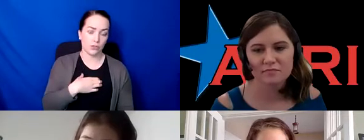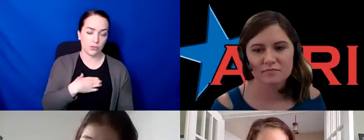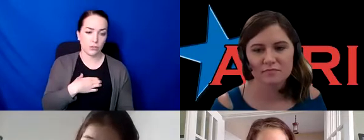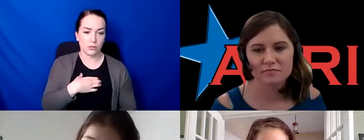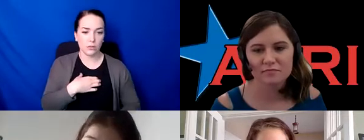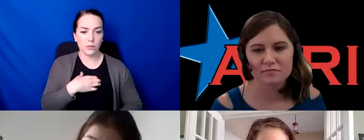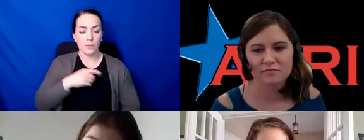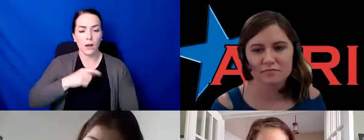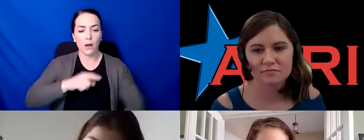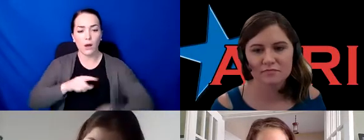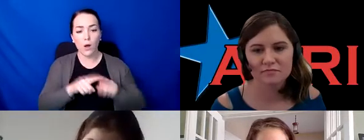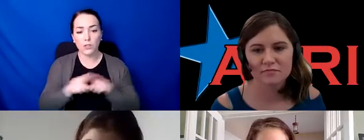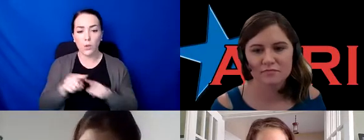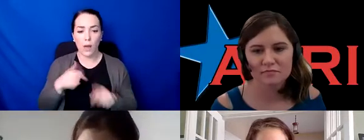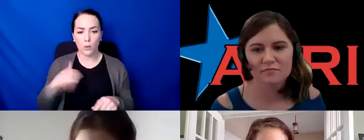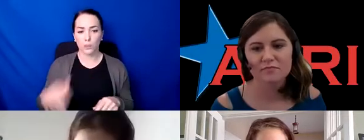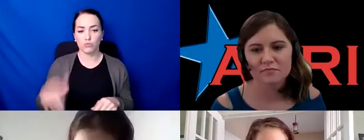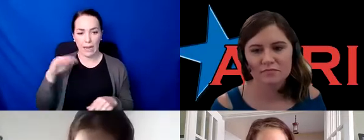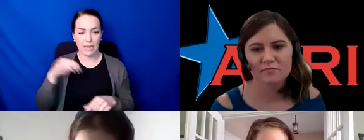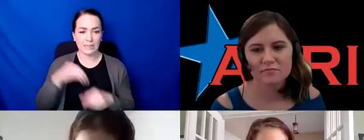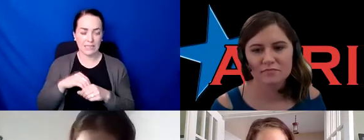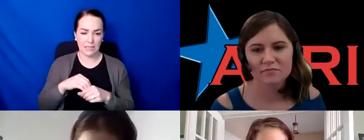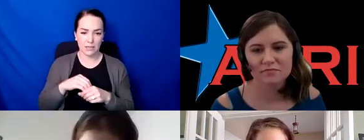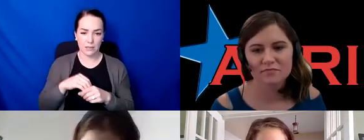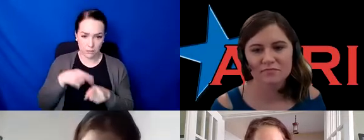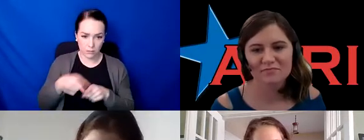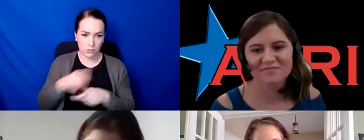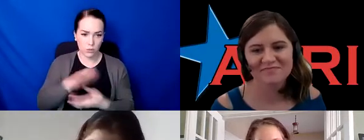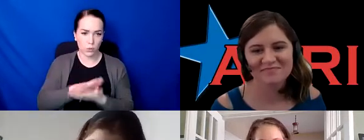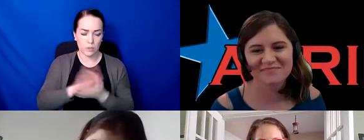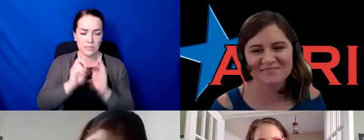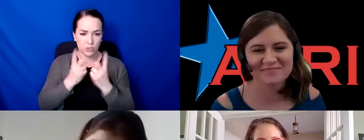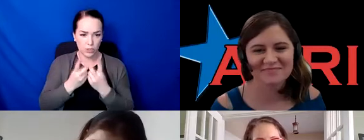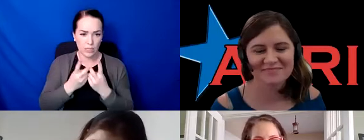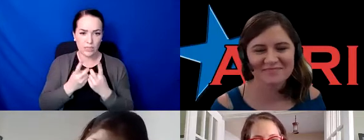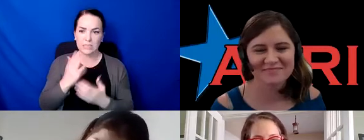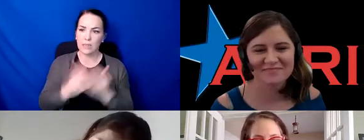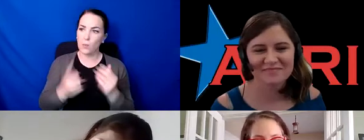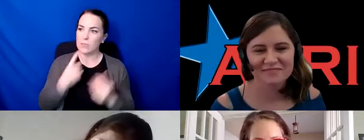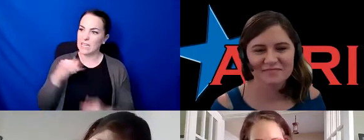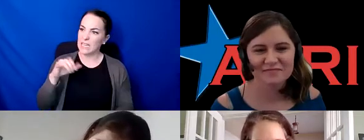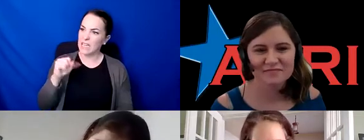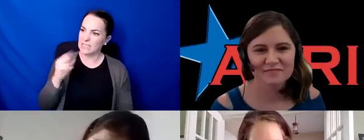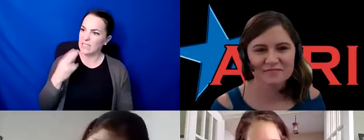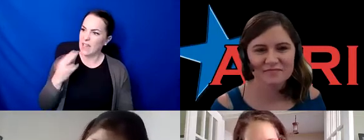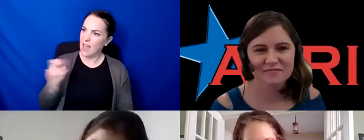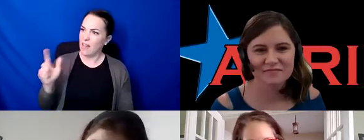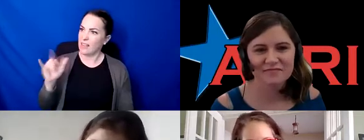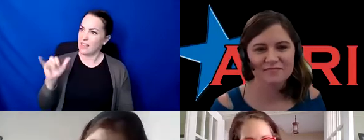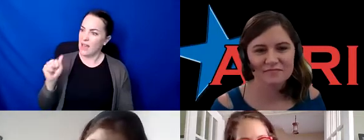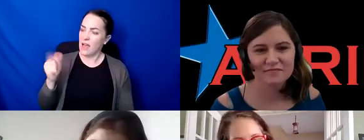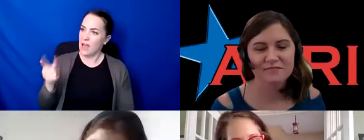also raised in an abstinence only school district, and somebody talking about like, hell yeah, I got an STD. I know that would not have